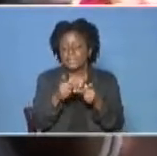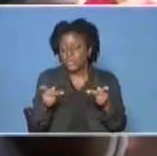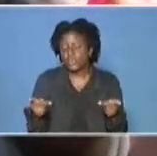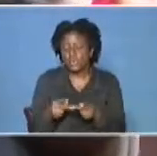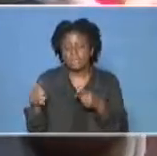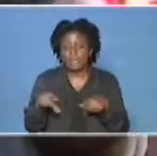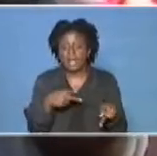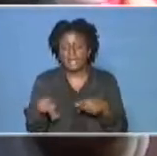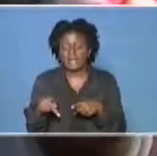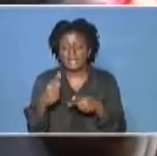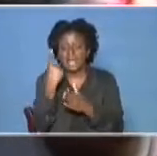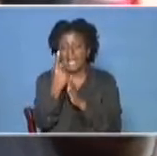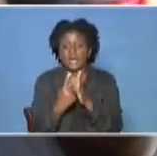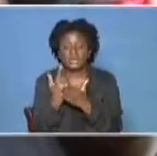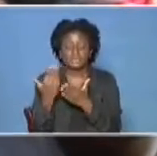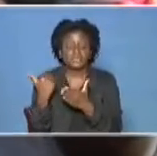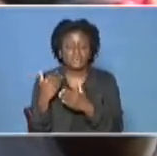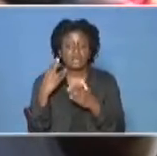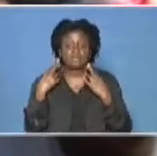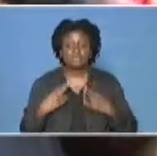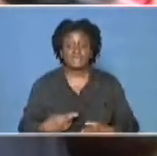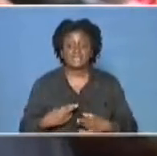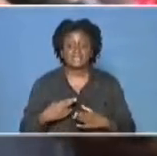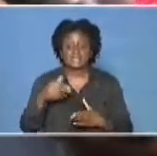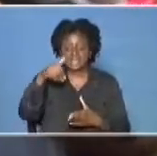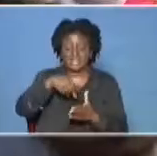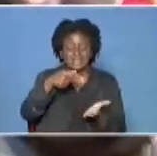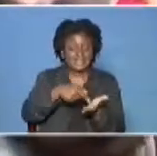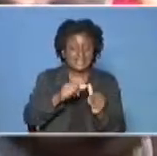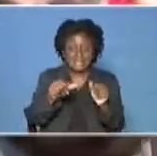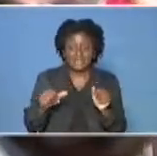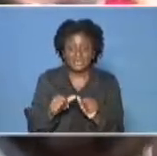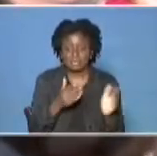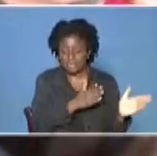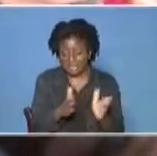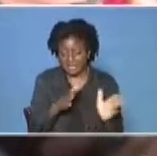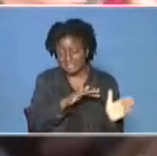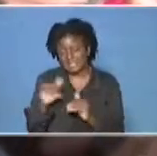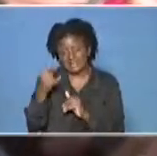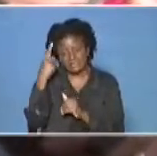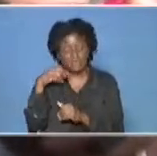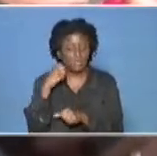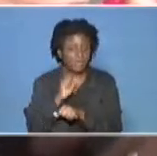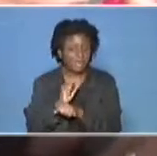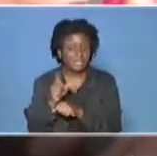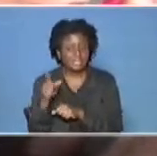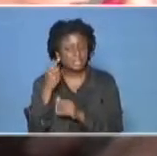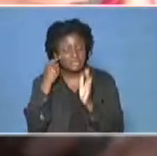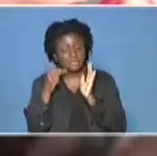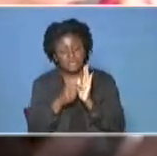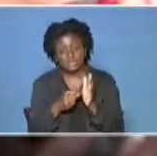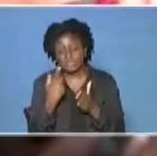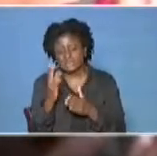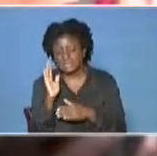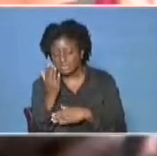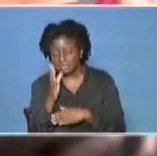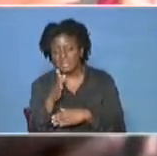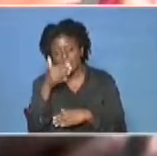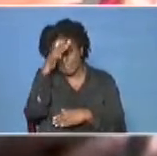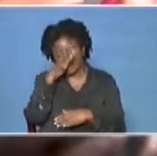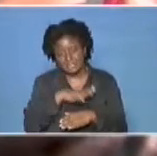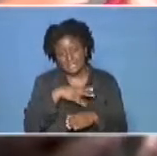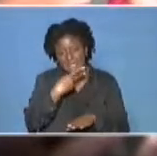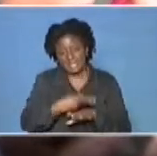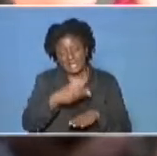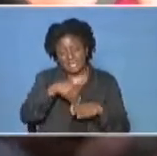this area was about to leave for work, and he noticed what appeared to be a male lying in